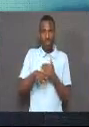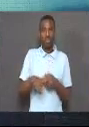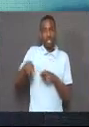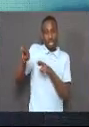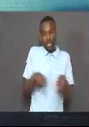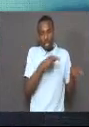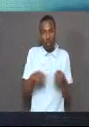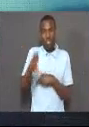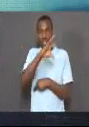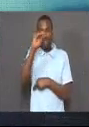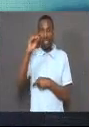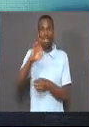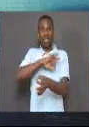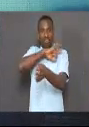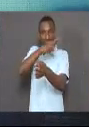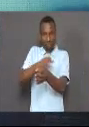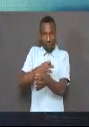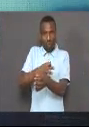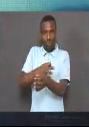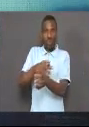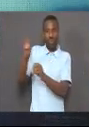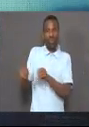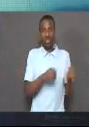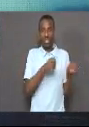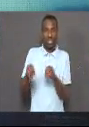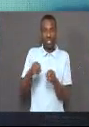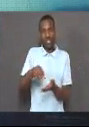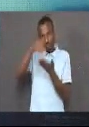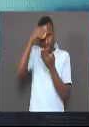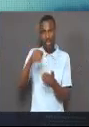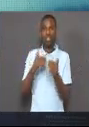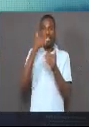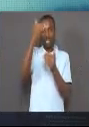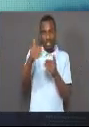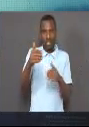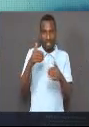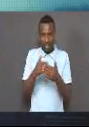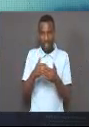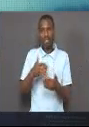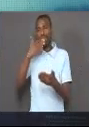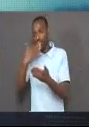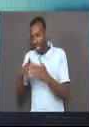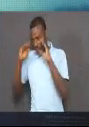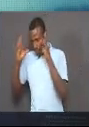In our next lesson, we will study resonance and forced